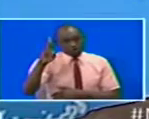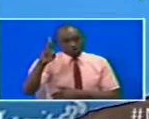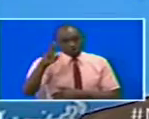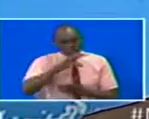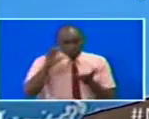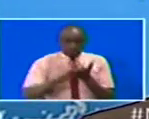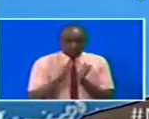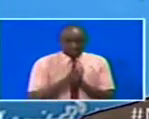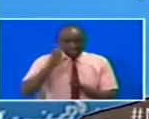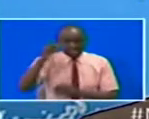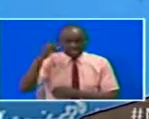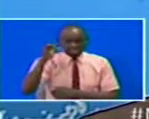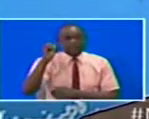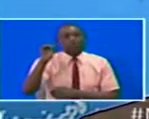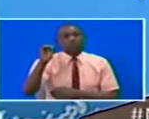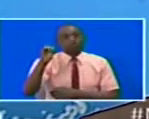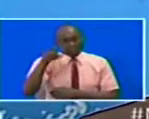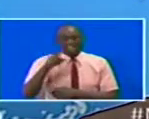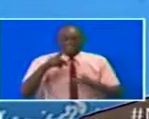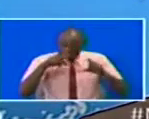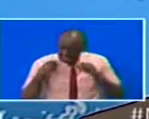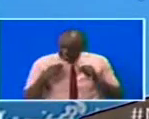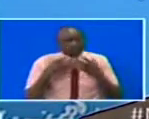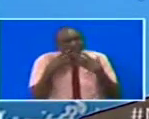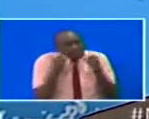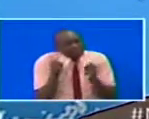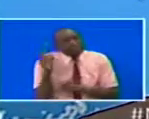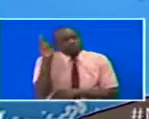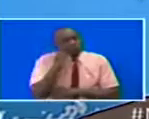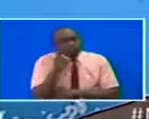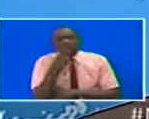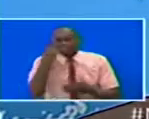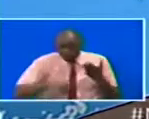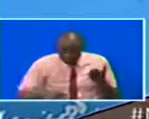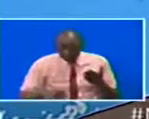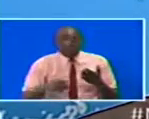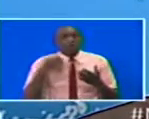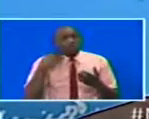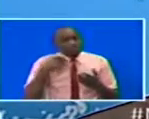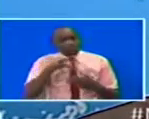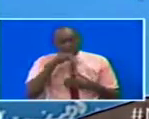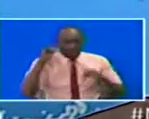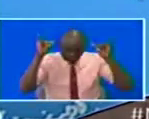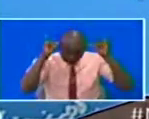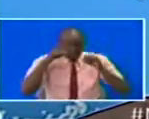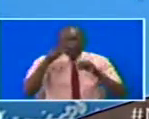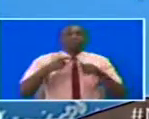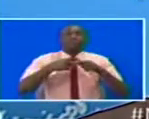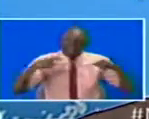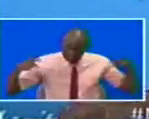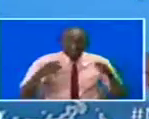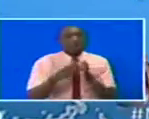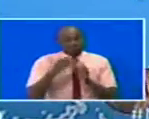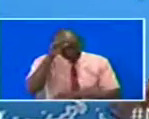Marakwet. Elvis, so while giving the order, President Uhuru Kenyatta said that bandits are enemies of the state and the Kenya Defense